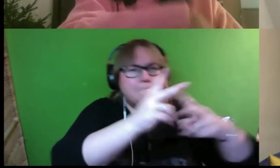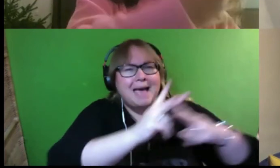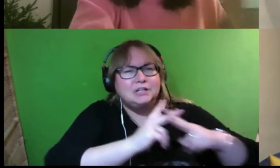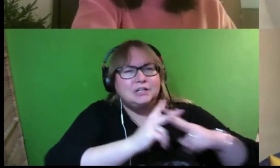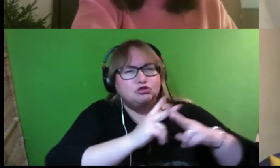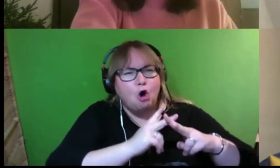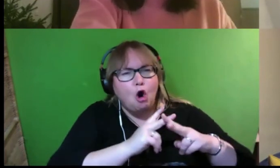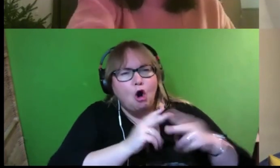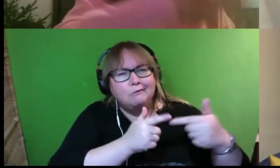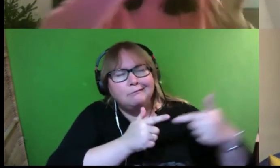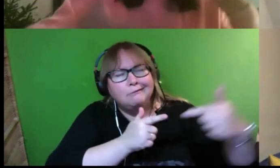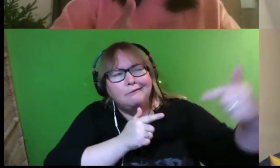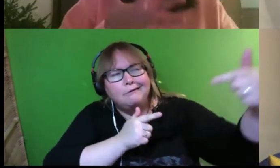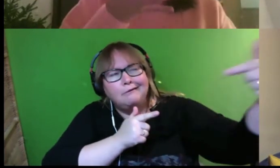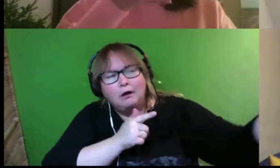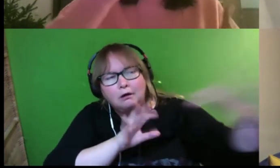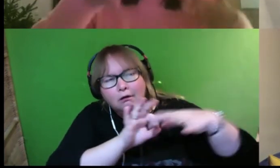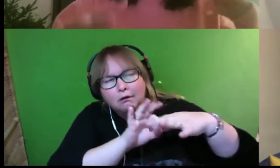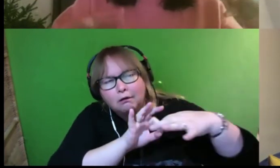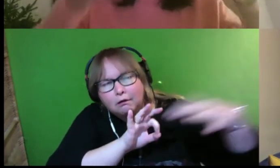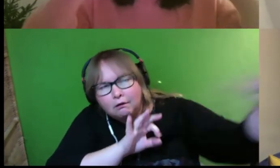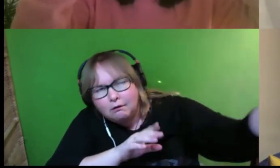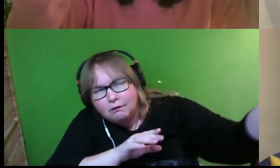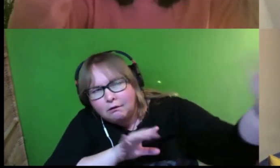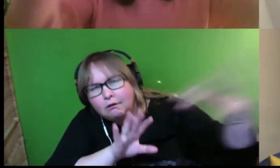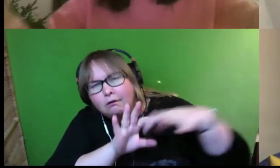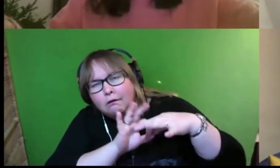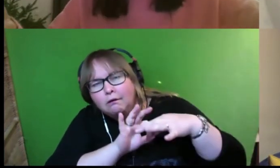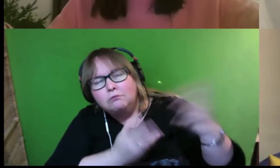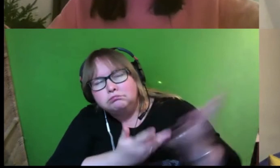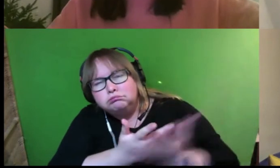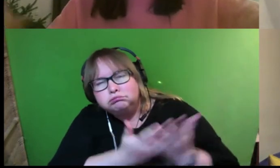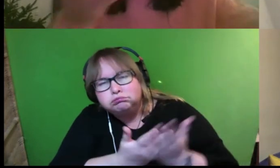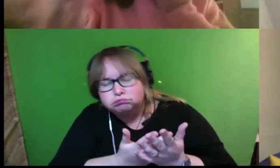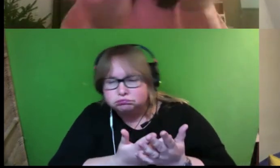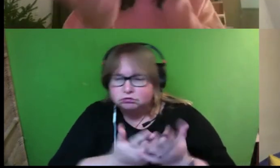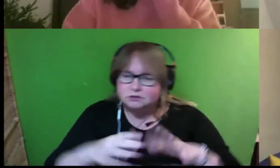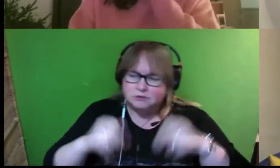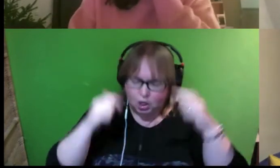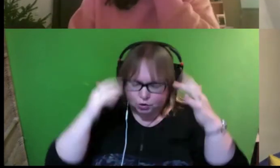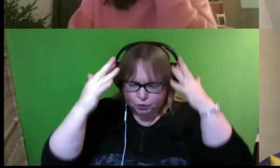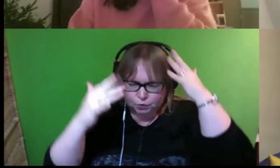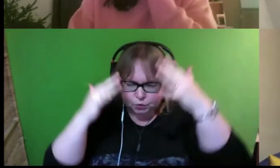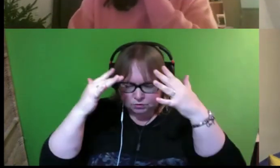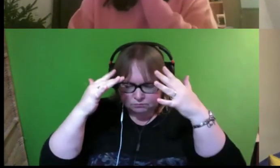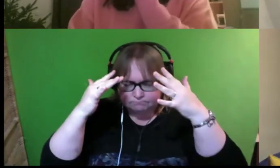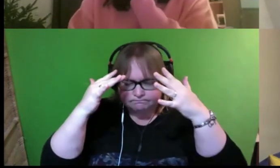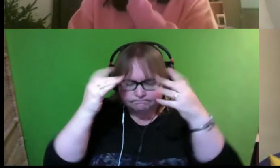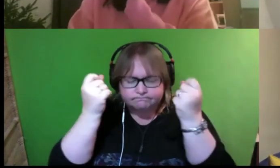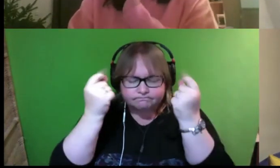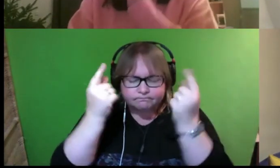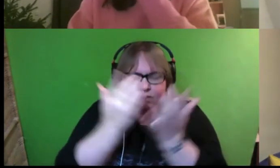to get back to all of our influences, and to really consolidate all of that. Because I think one that